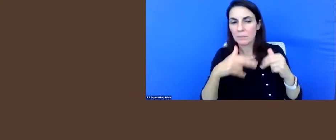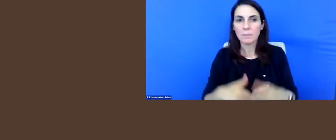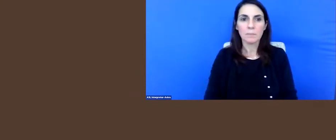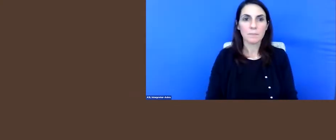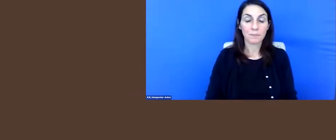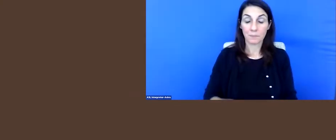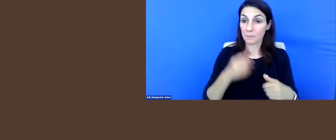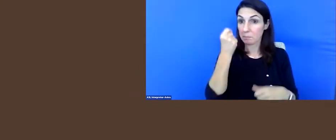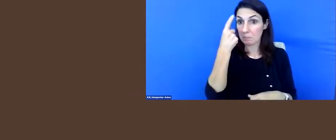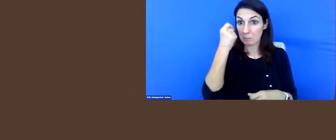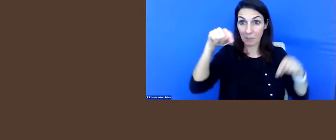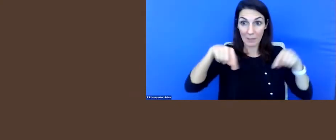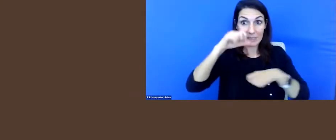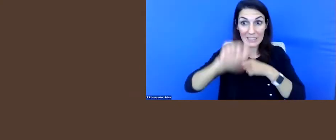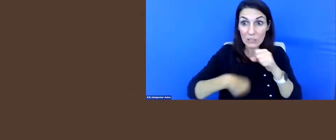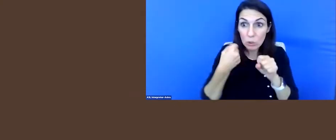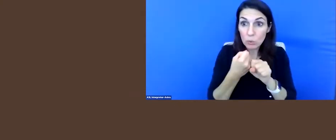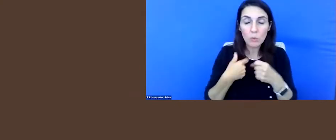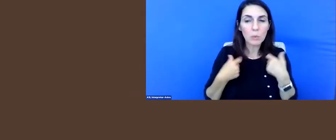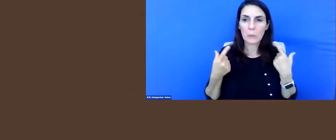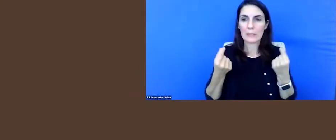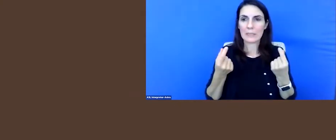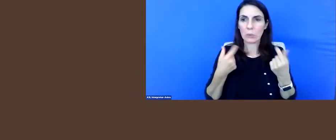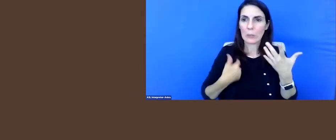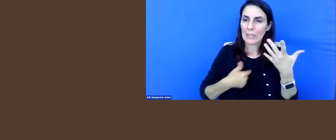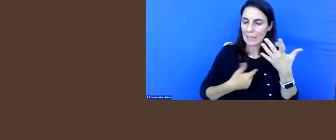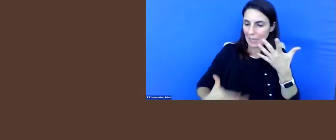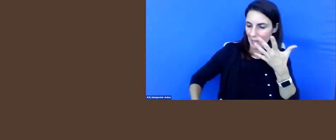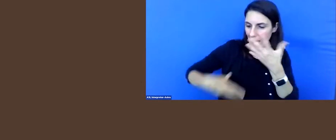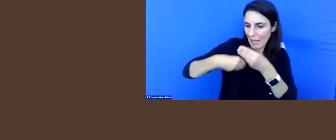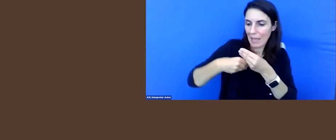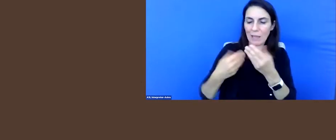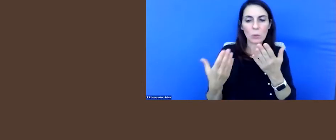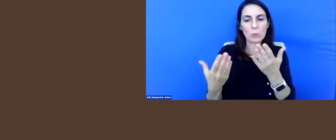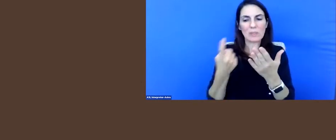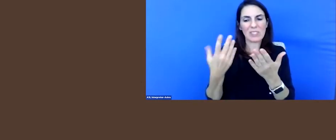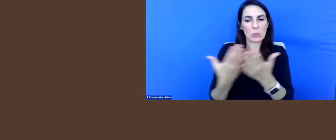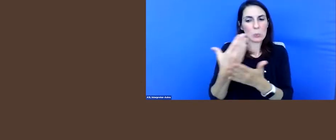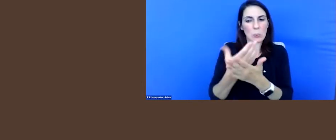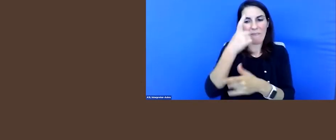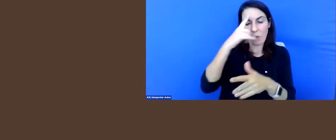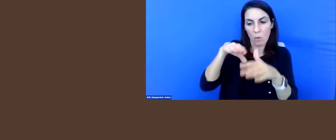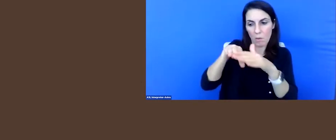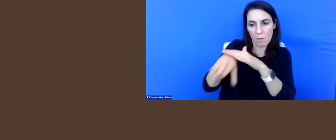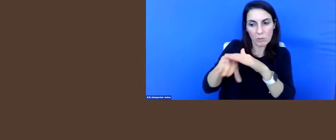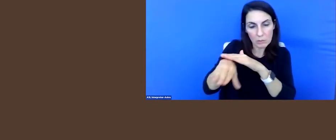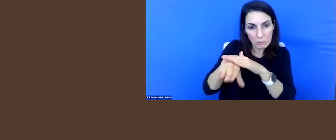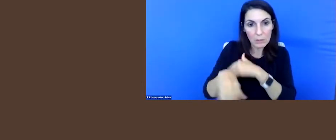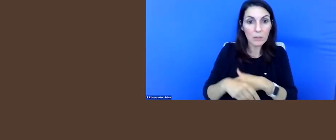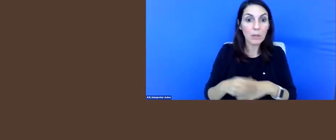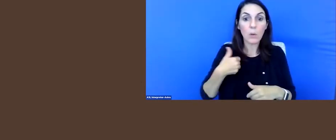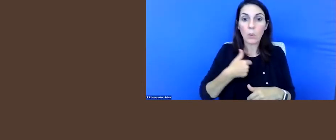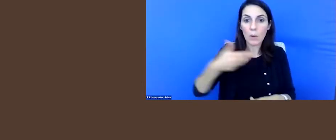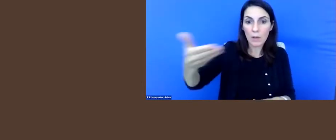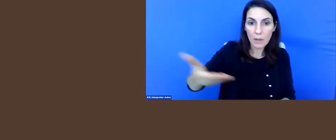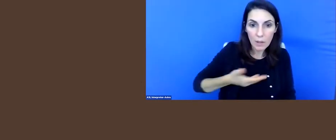This year, we've added a new feature of accessibility. We have invited Chaplain